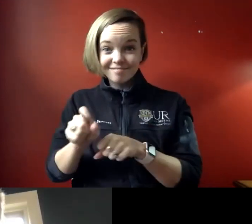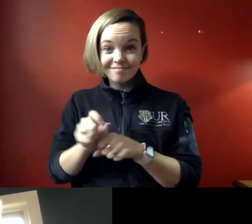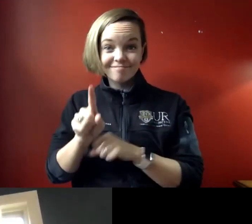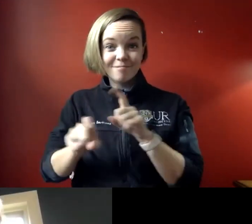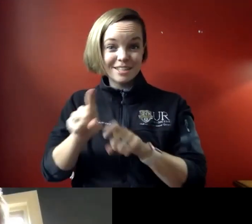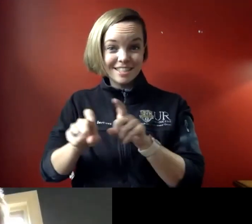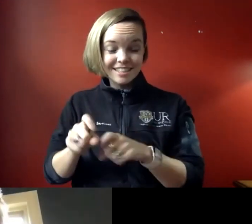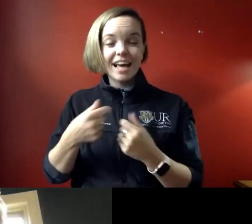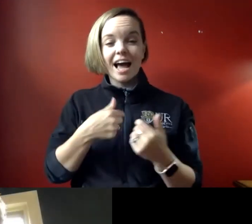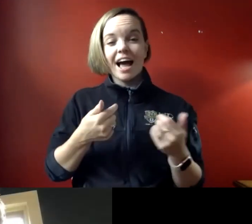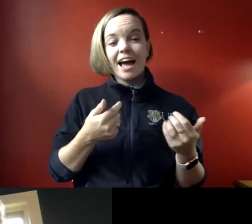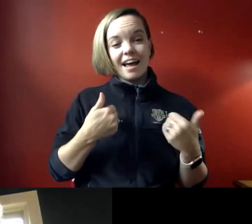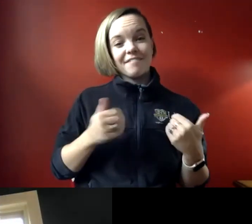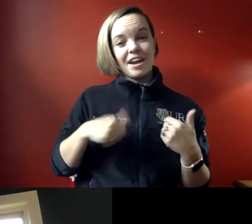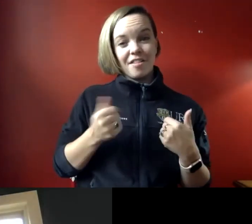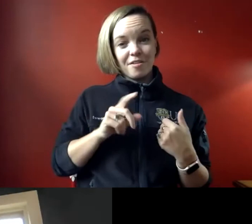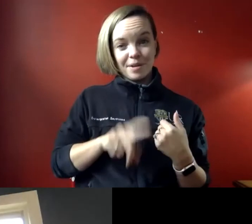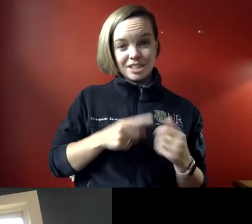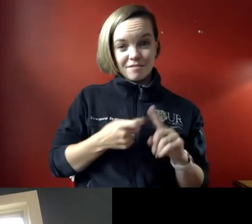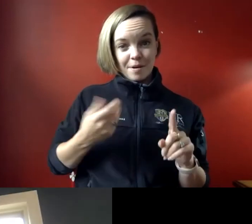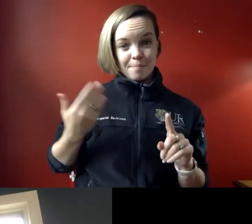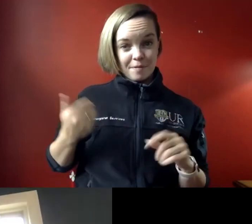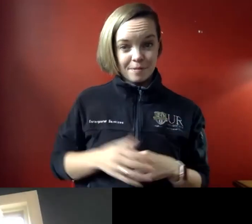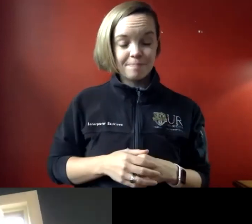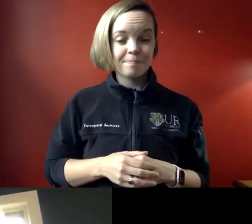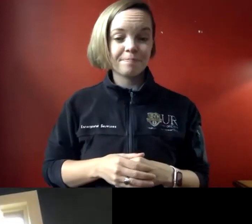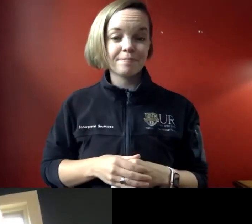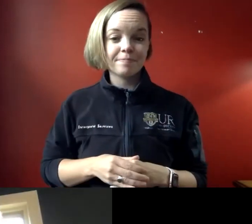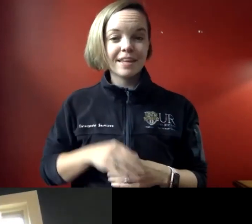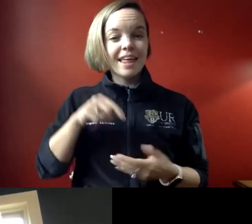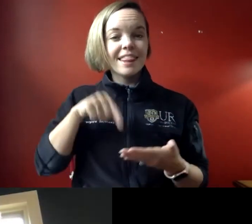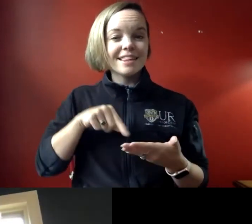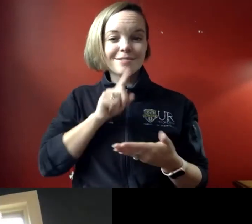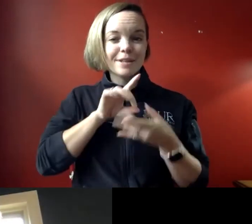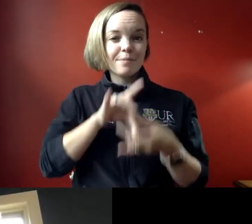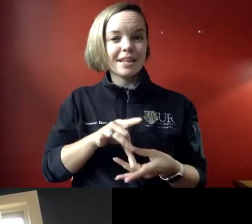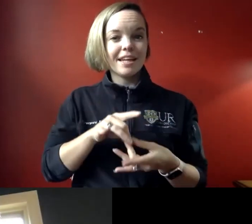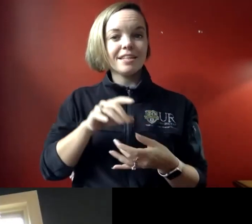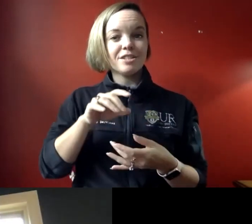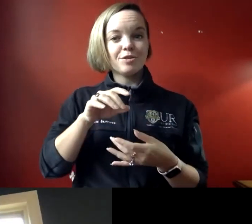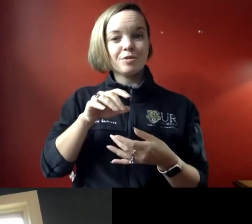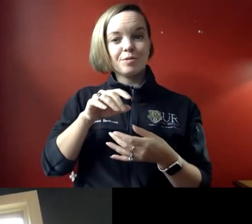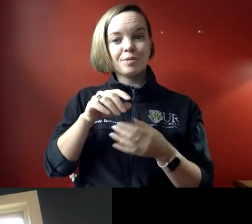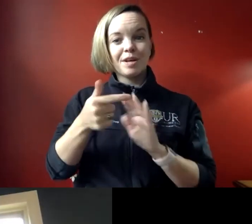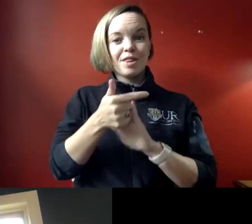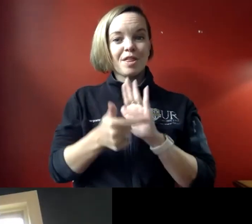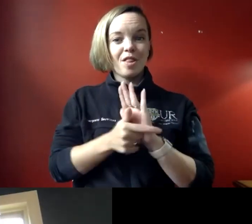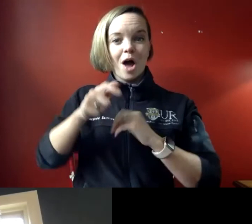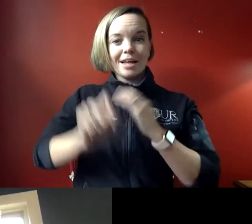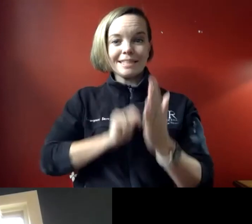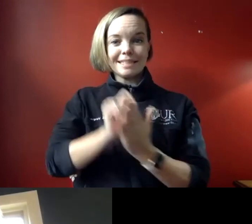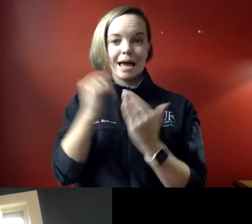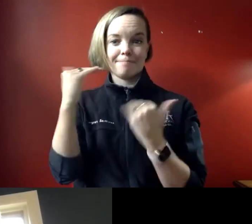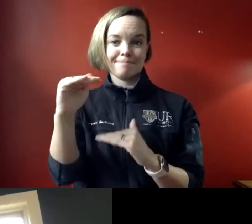another question. This really looks at, I think, statute of limitations. It says, as this has come to more